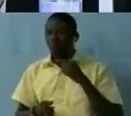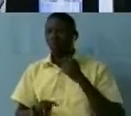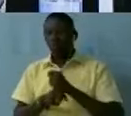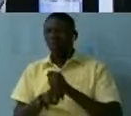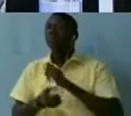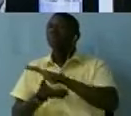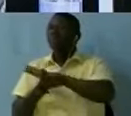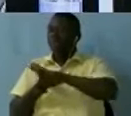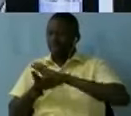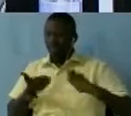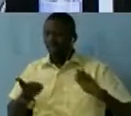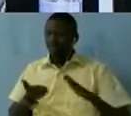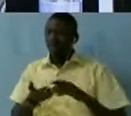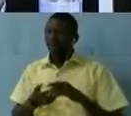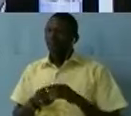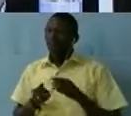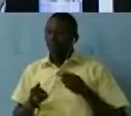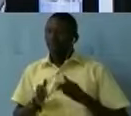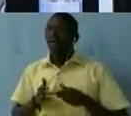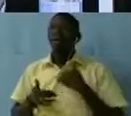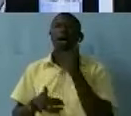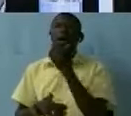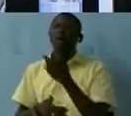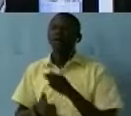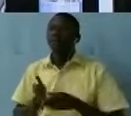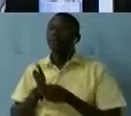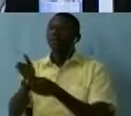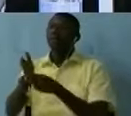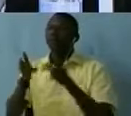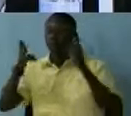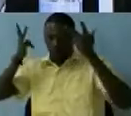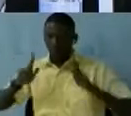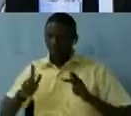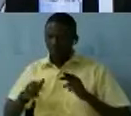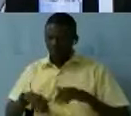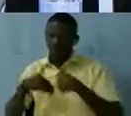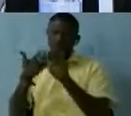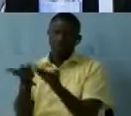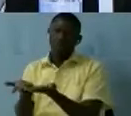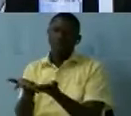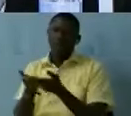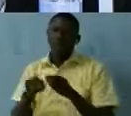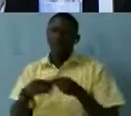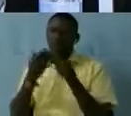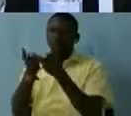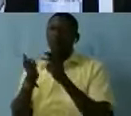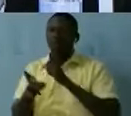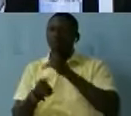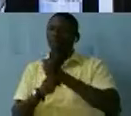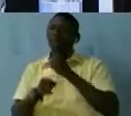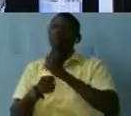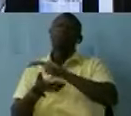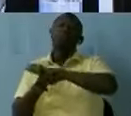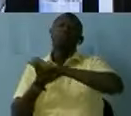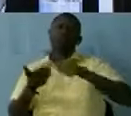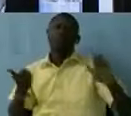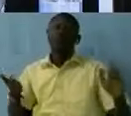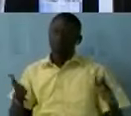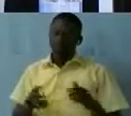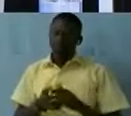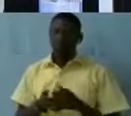clarify. And I'll ask the lead counsel to take the floor and provide those clarifications. Please go